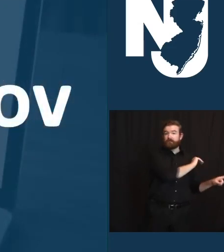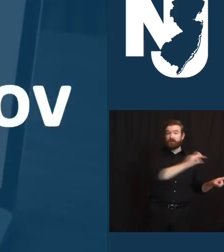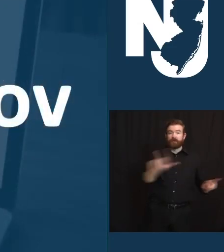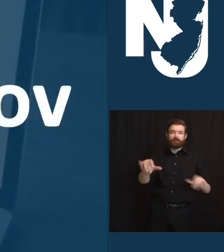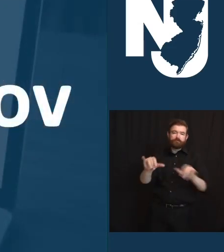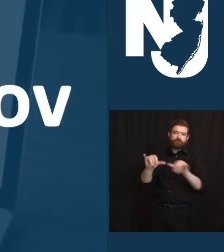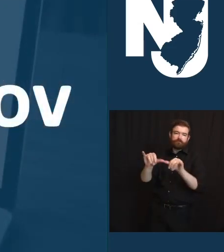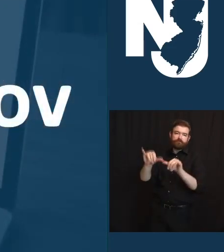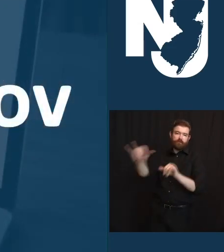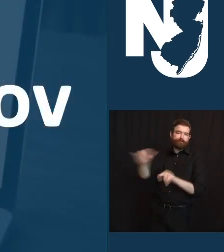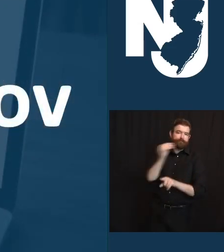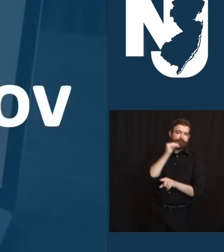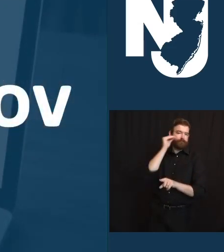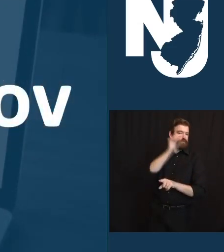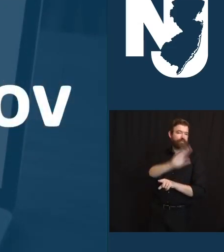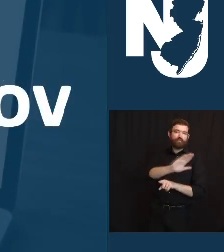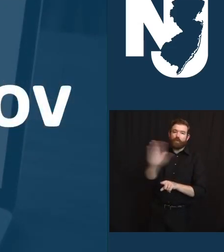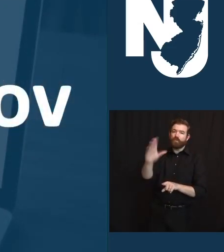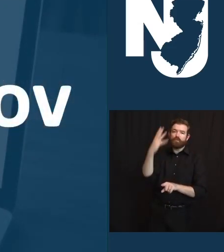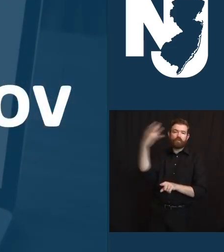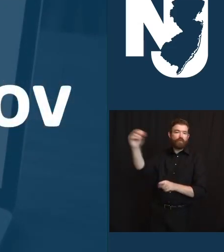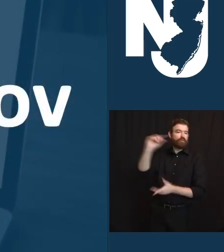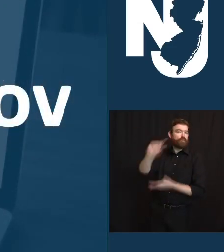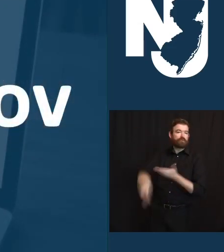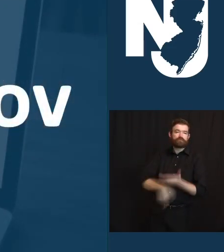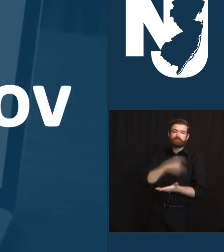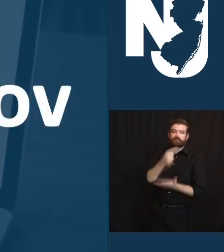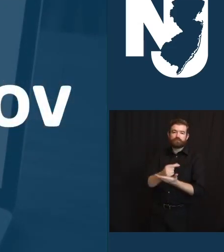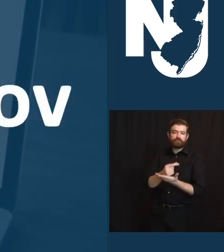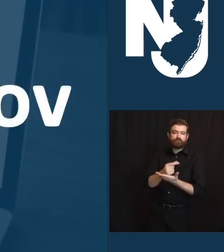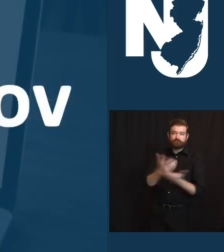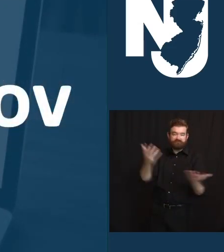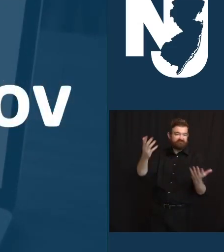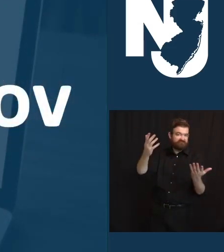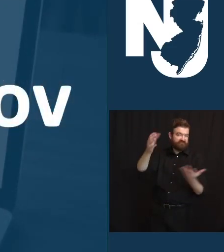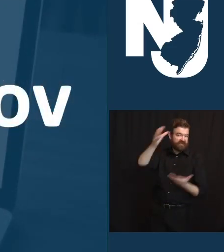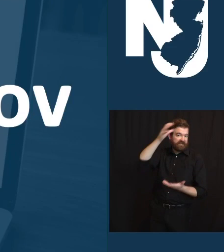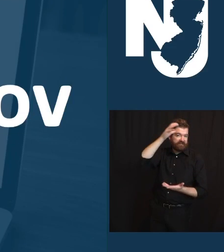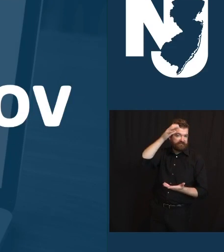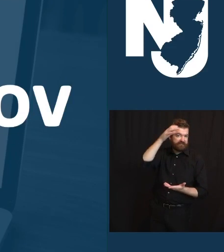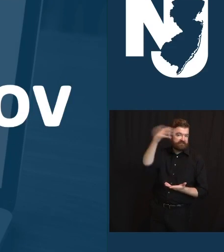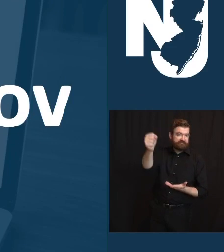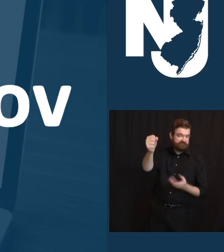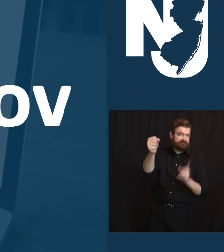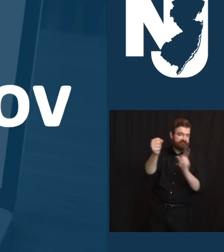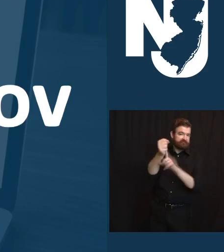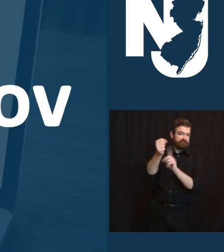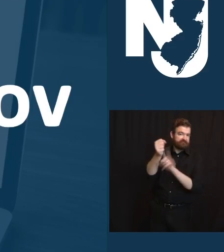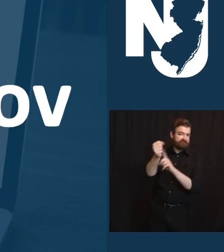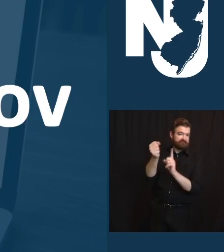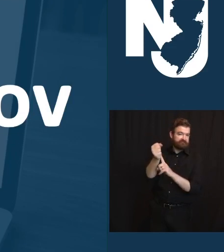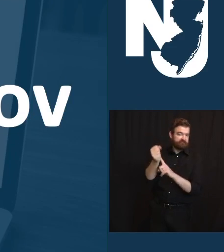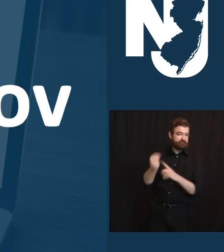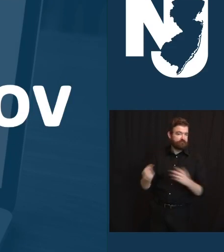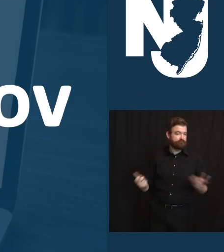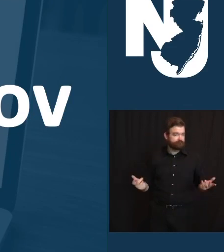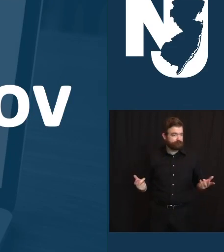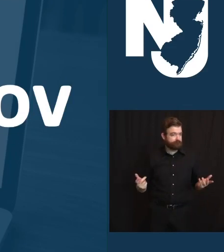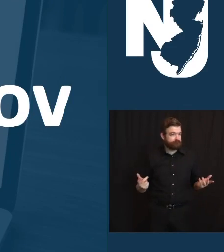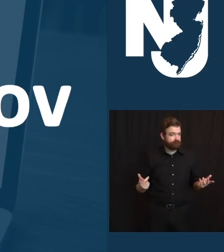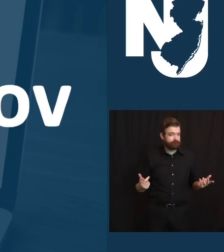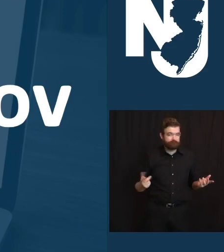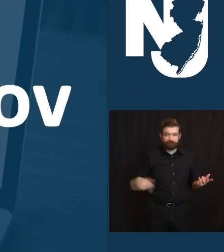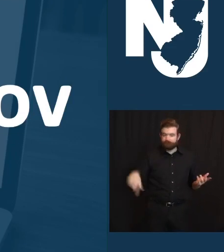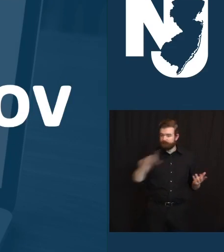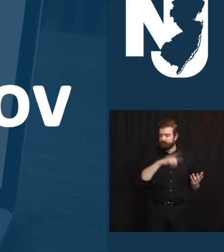our common sense for the common good. Regardless of where you are, social distancing must be observed, and face